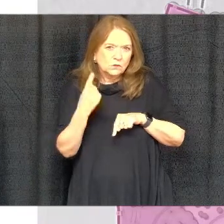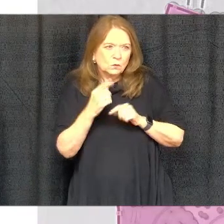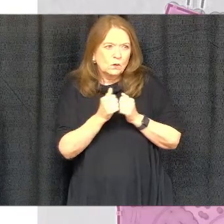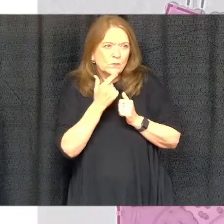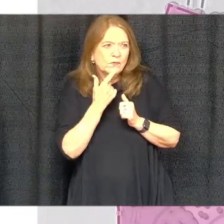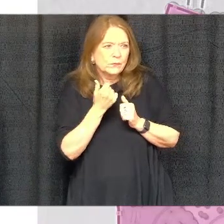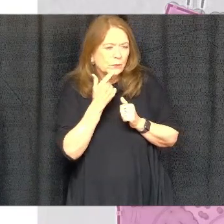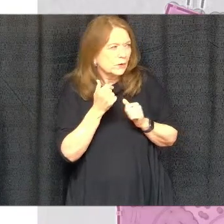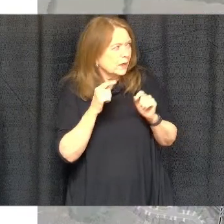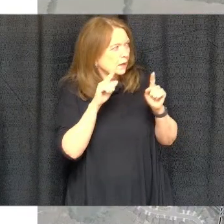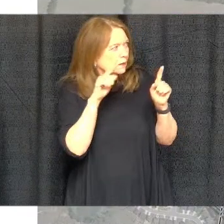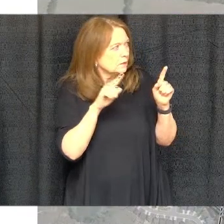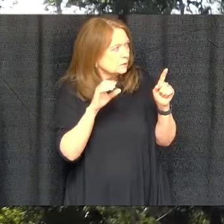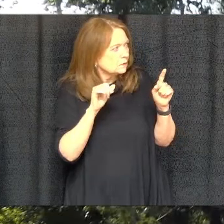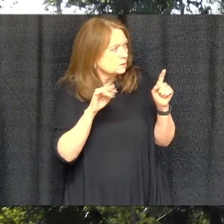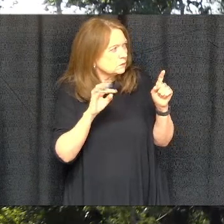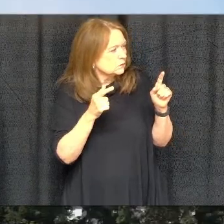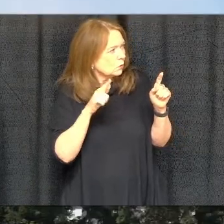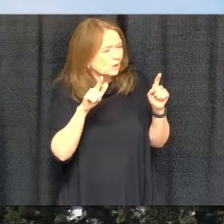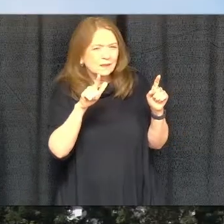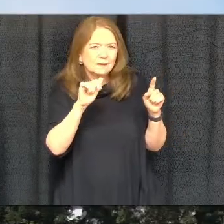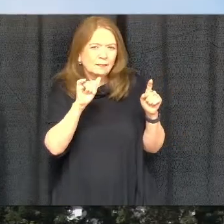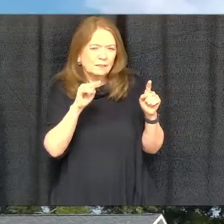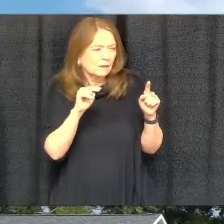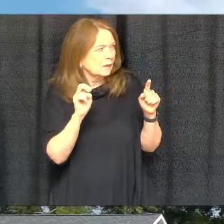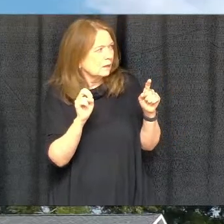red zoning line with the lines?